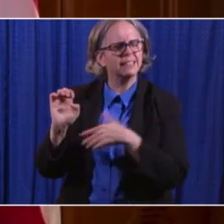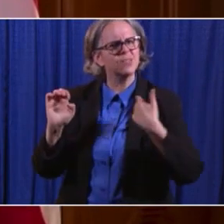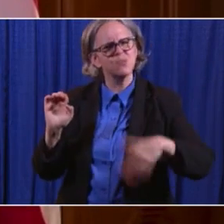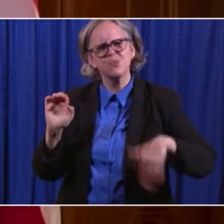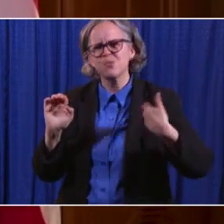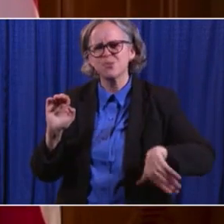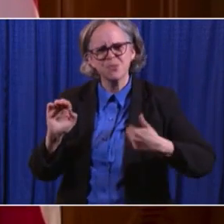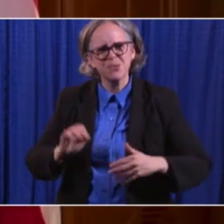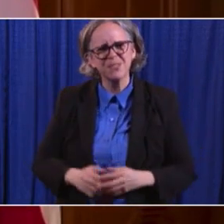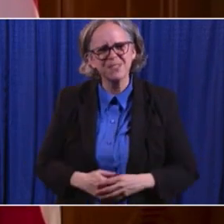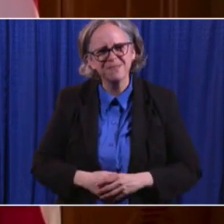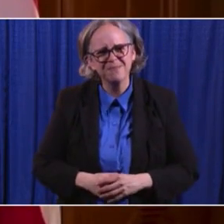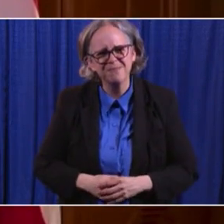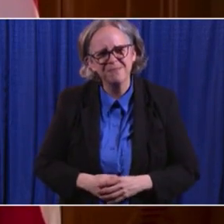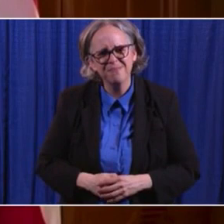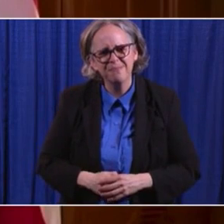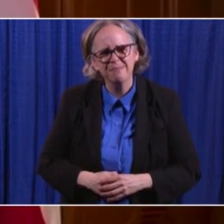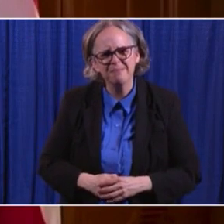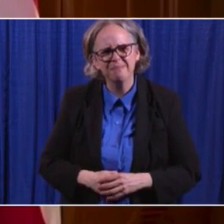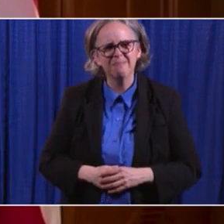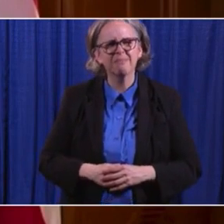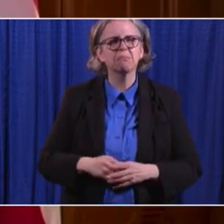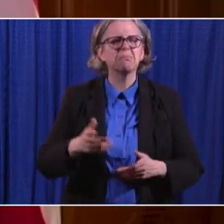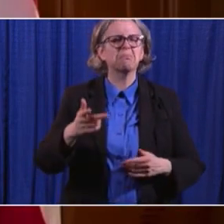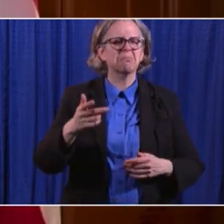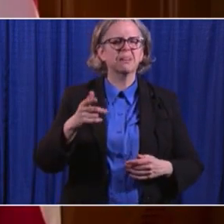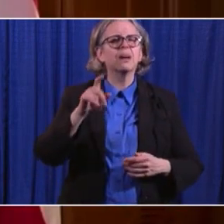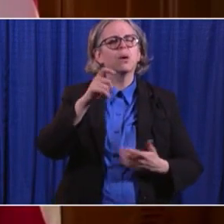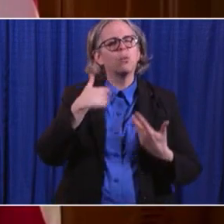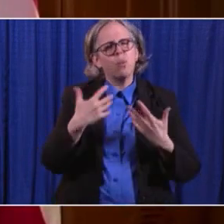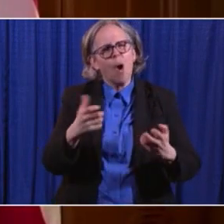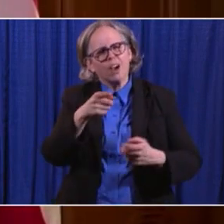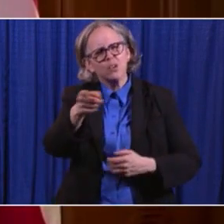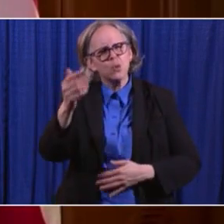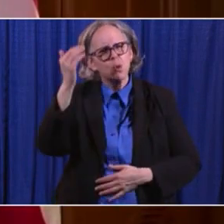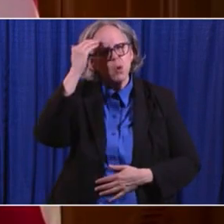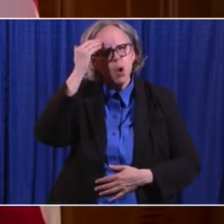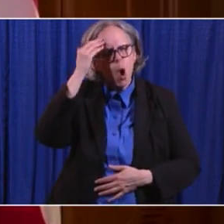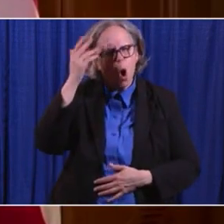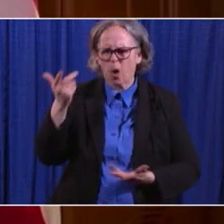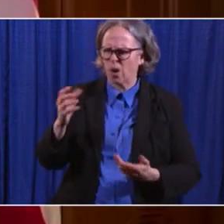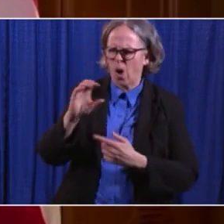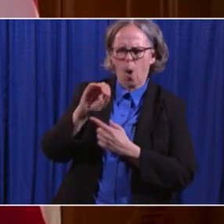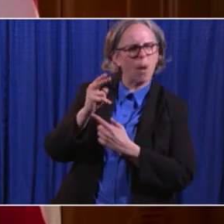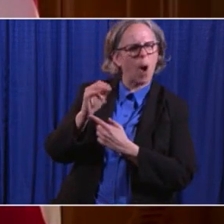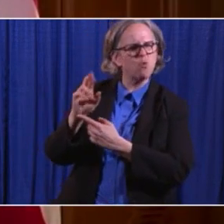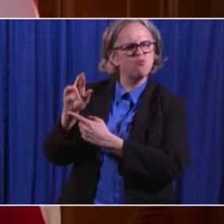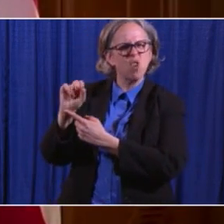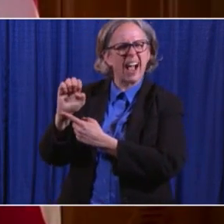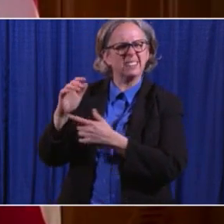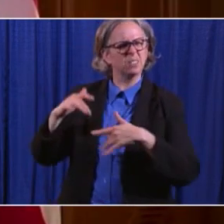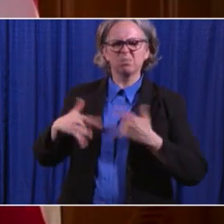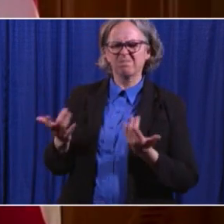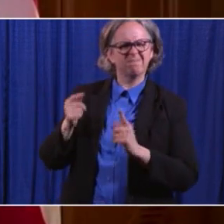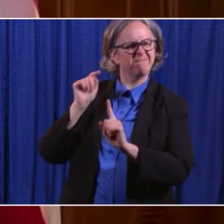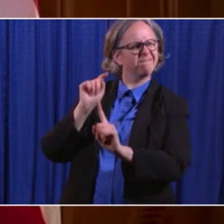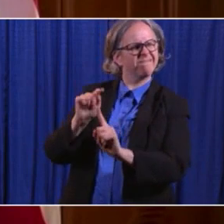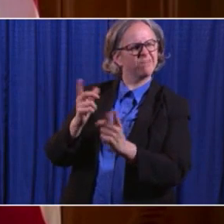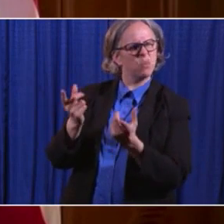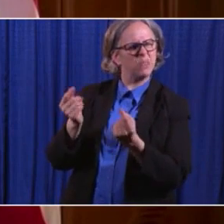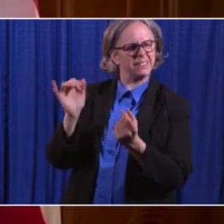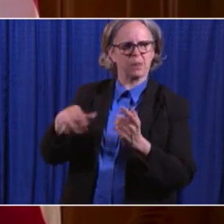talk to the people of the state of Ohio about. This really impacts families across Ohio. For too